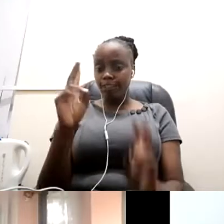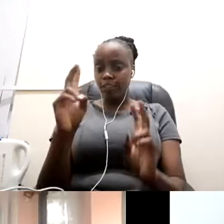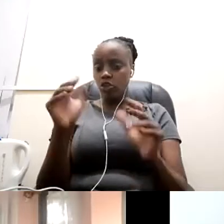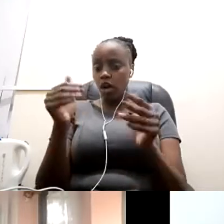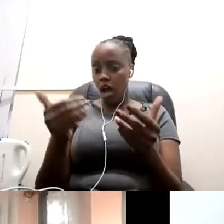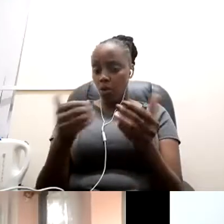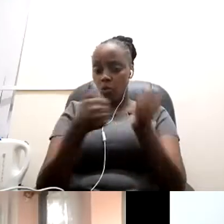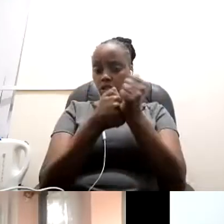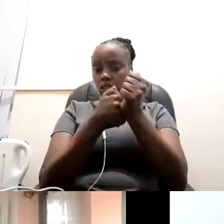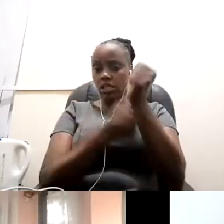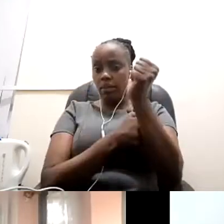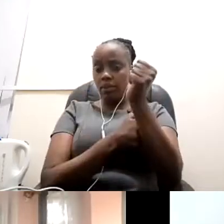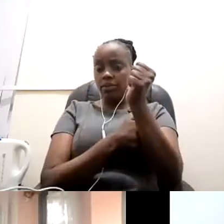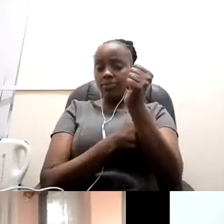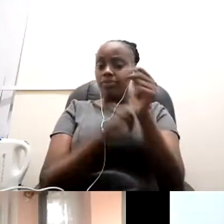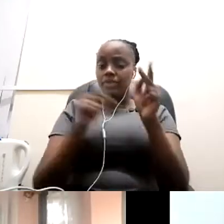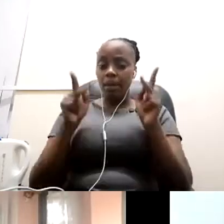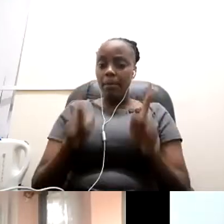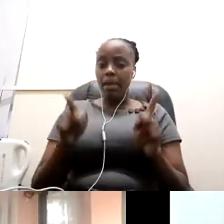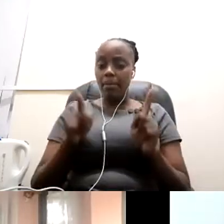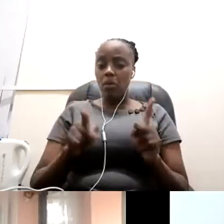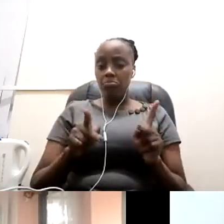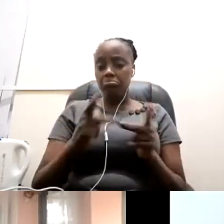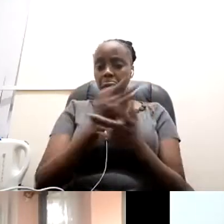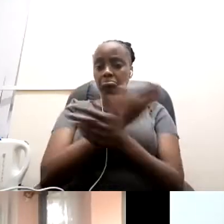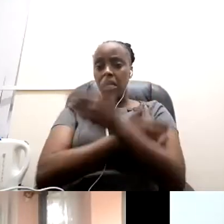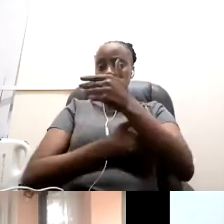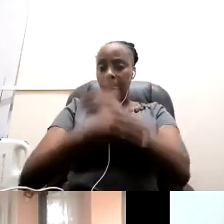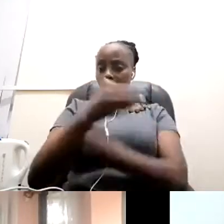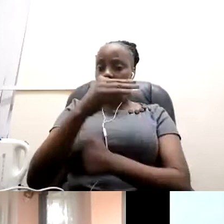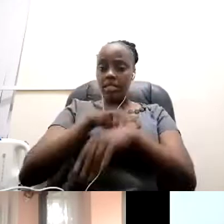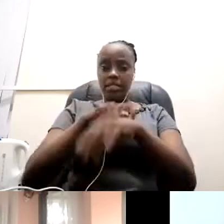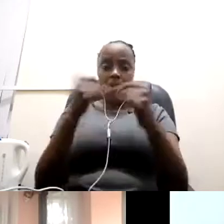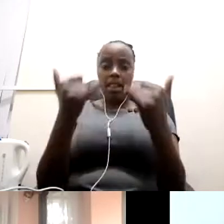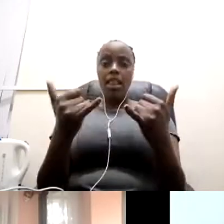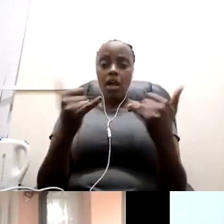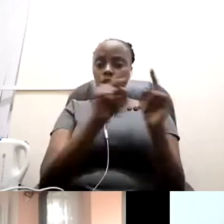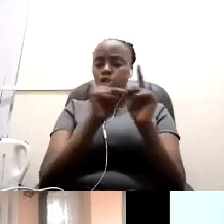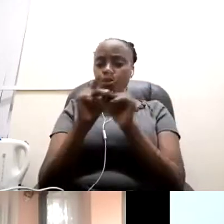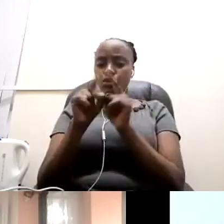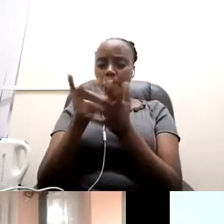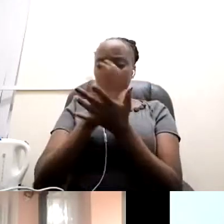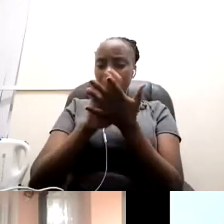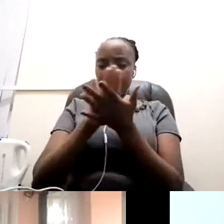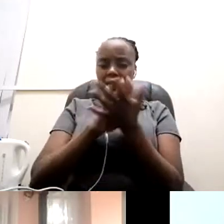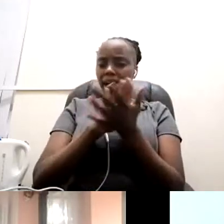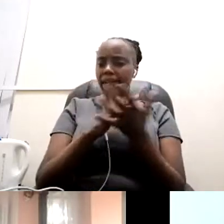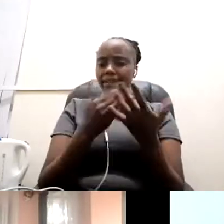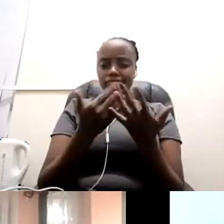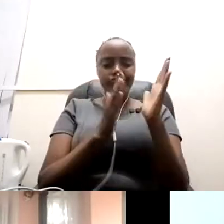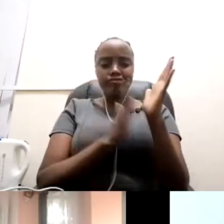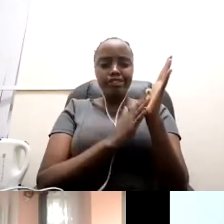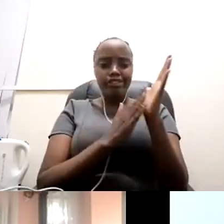support people with disabilities in this pandemic, and what are basically the recommendations